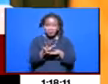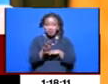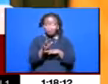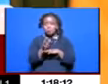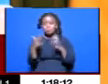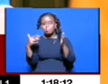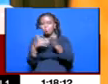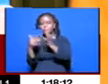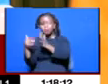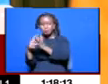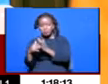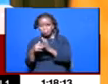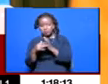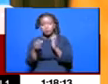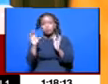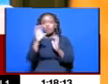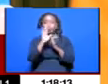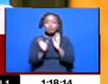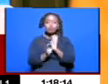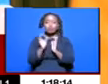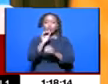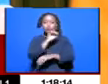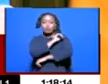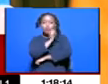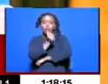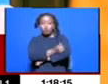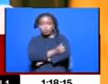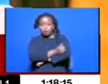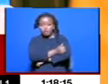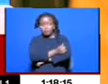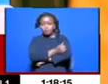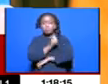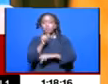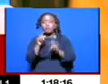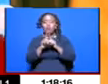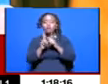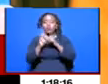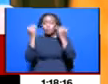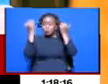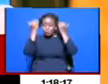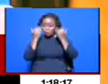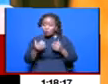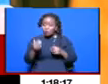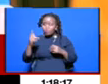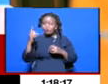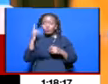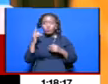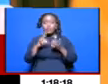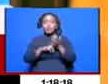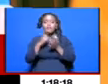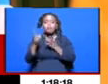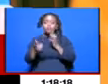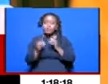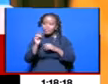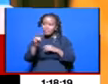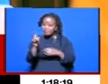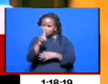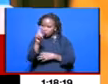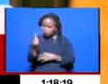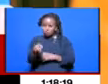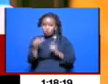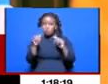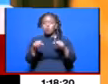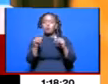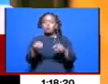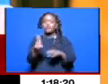distort the constitutive authority of the Constitution, a court of law faced with such kind of question can deploy